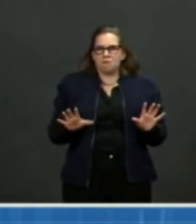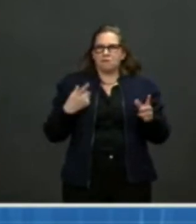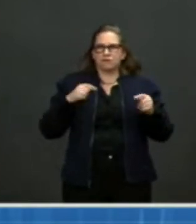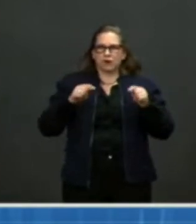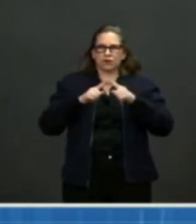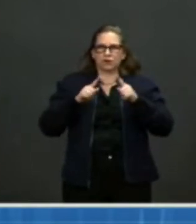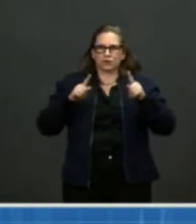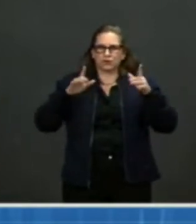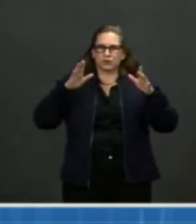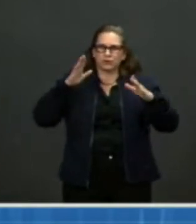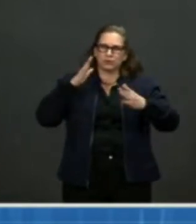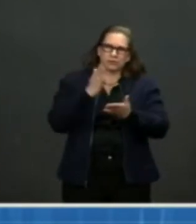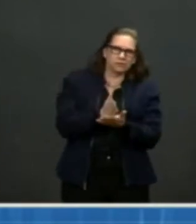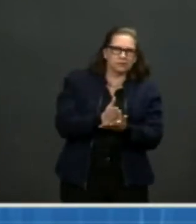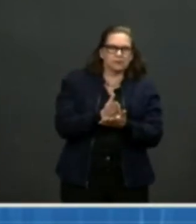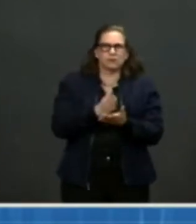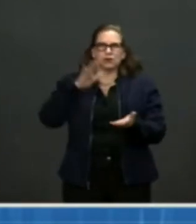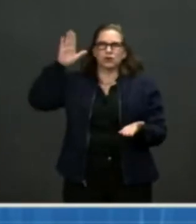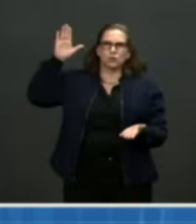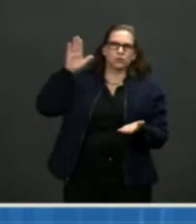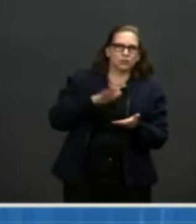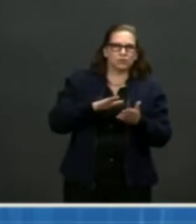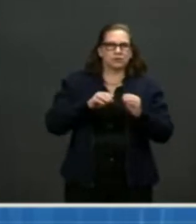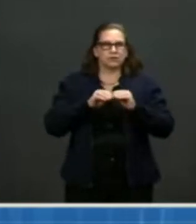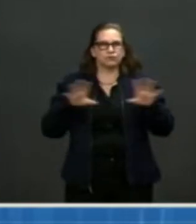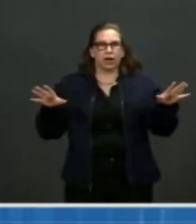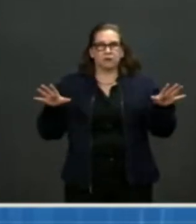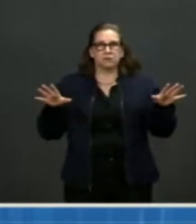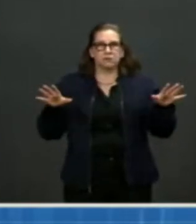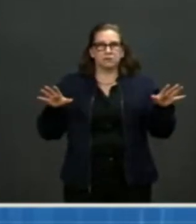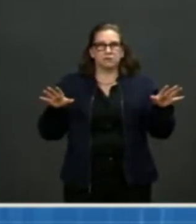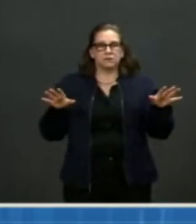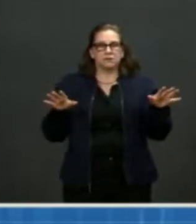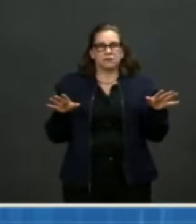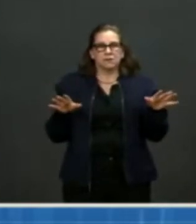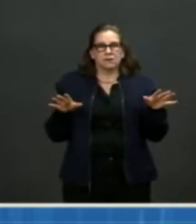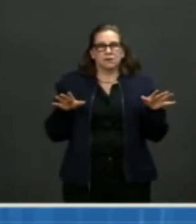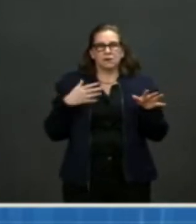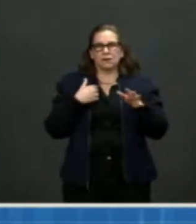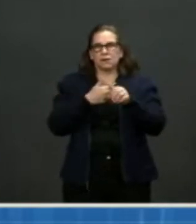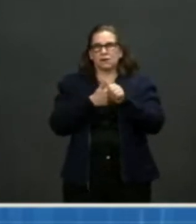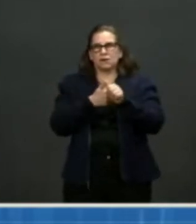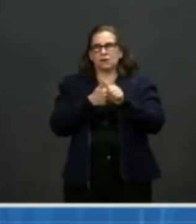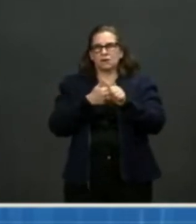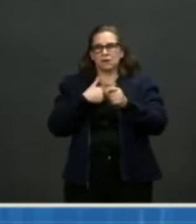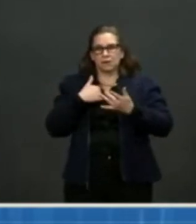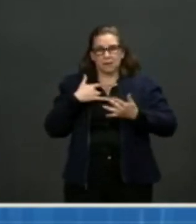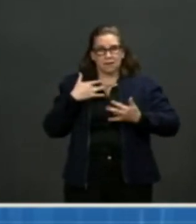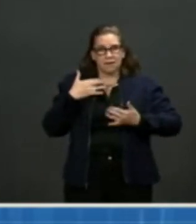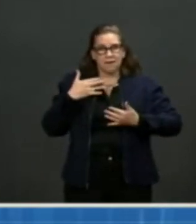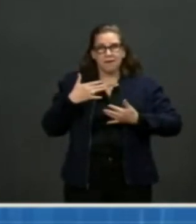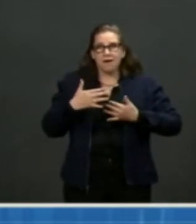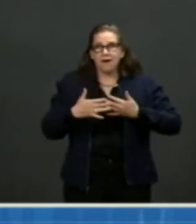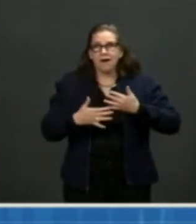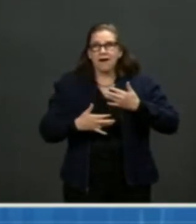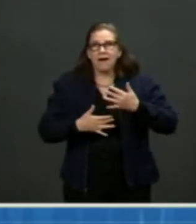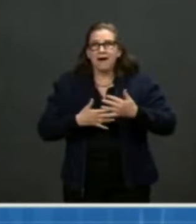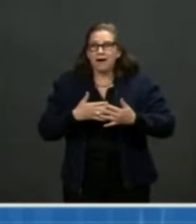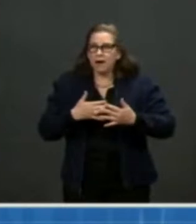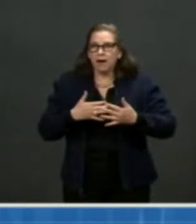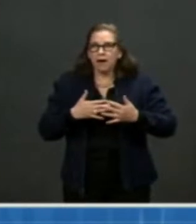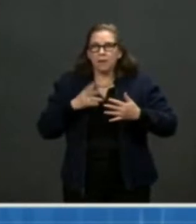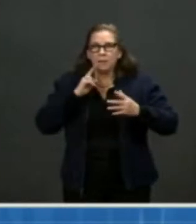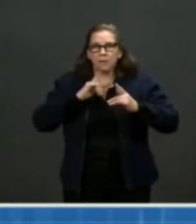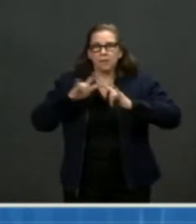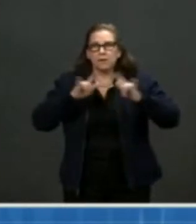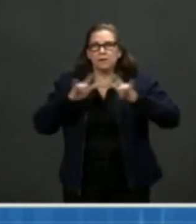that starts to happen. And that results in uptick of cases, hospitalizations, and then deaths. So we're so close to